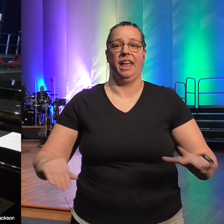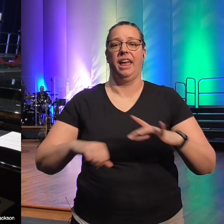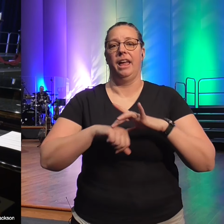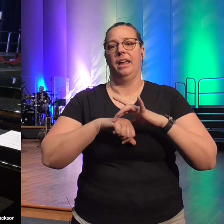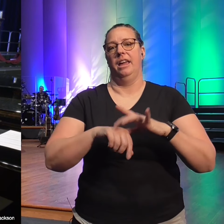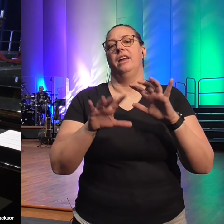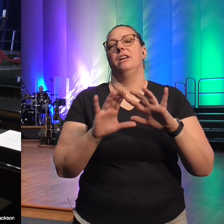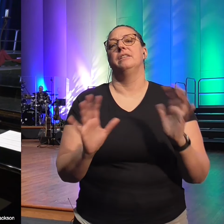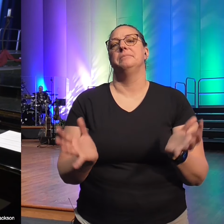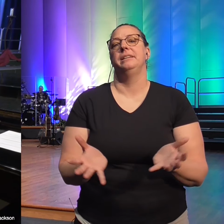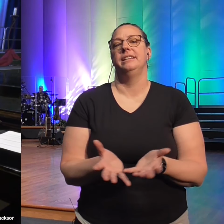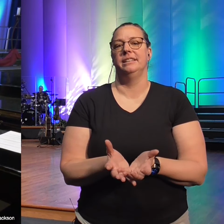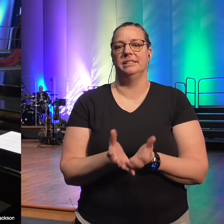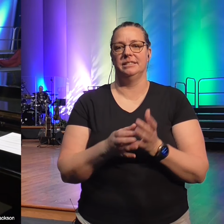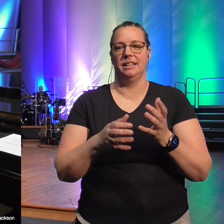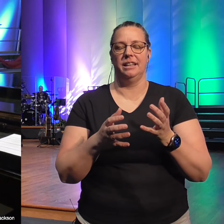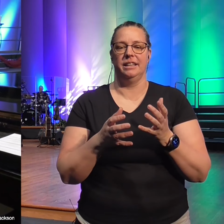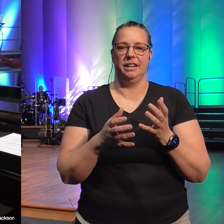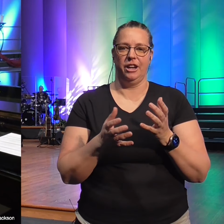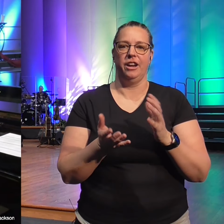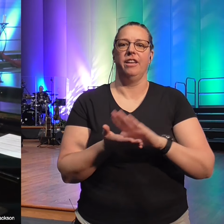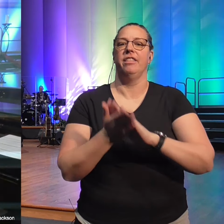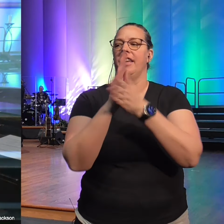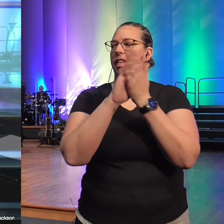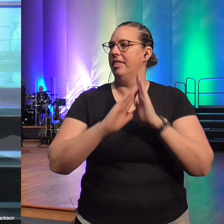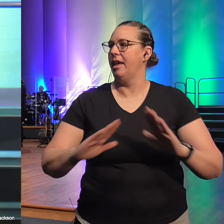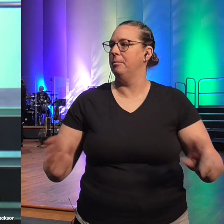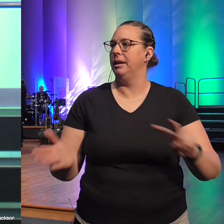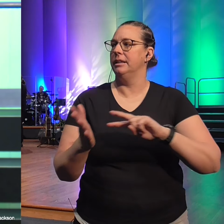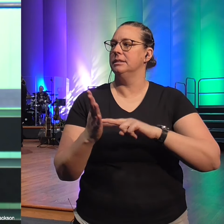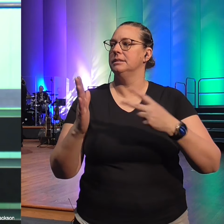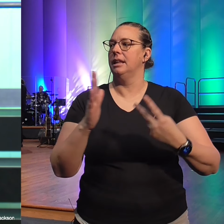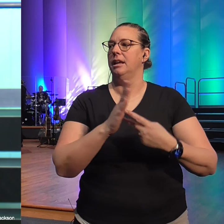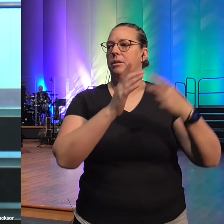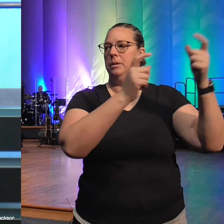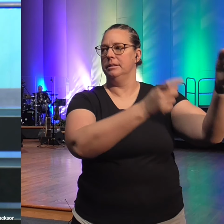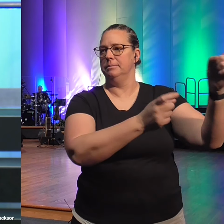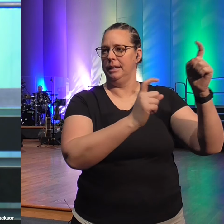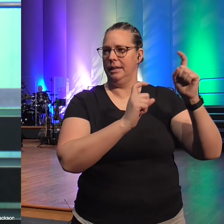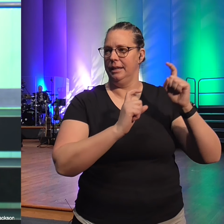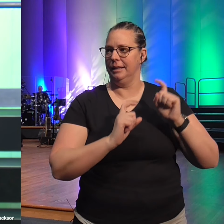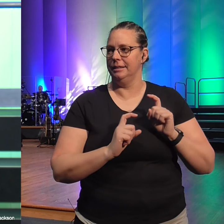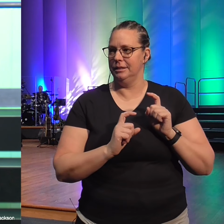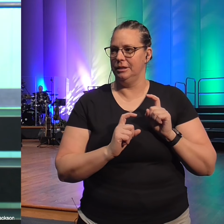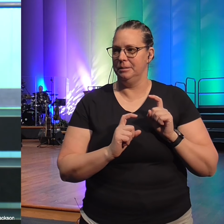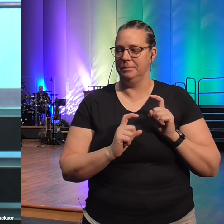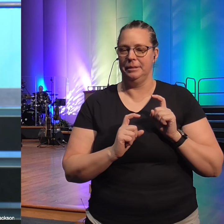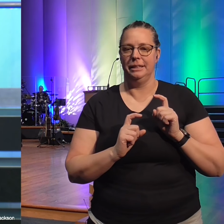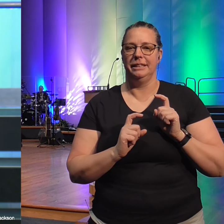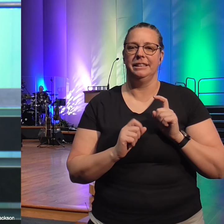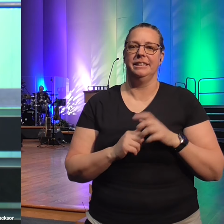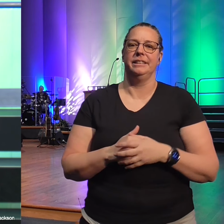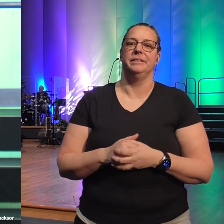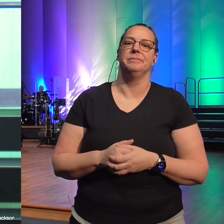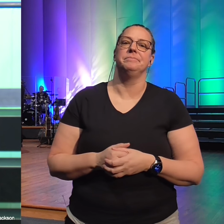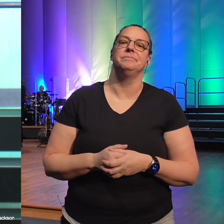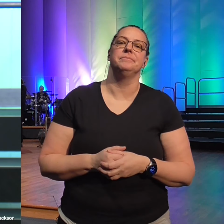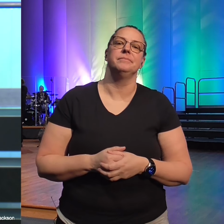Let there be peace on earth, the peace that was meant to